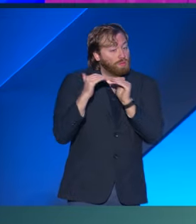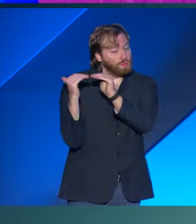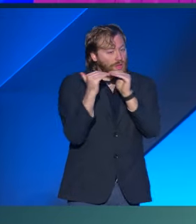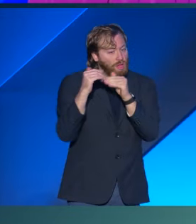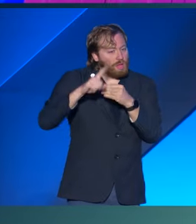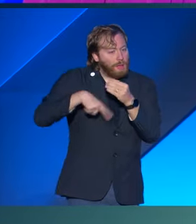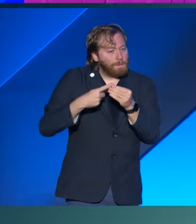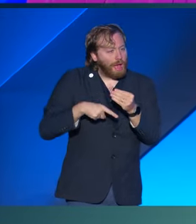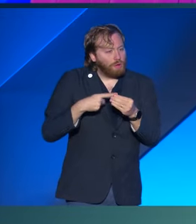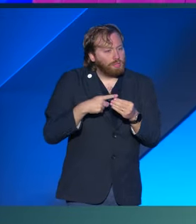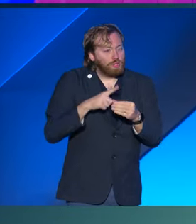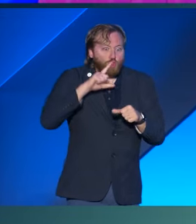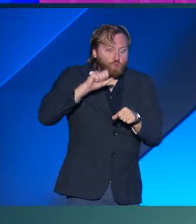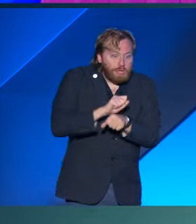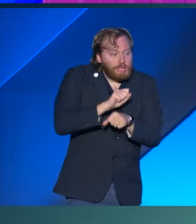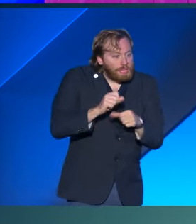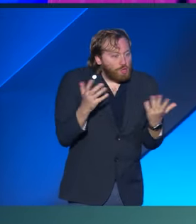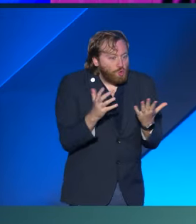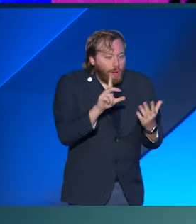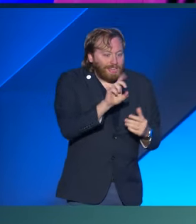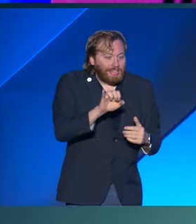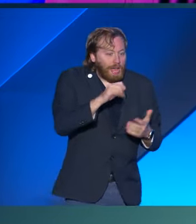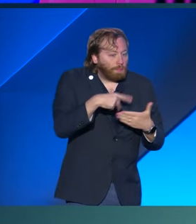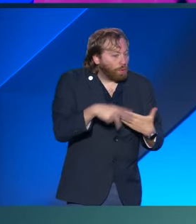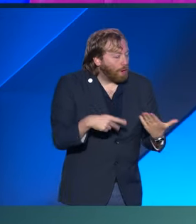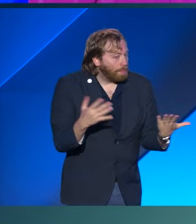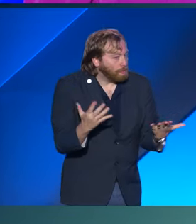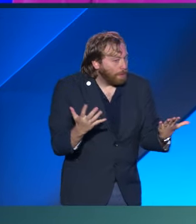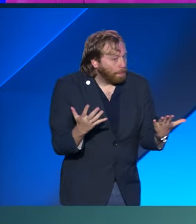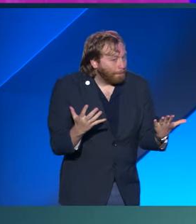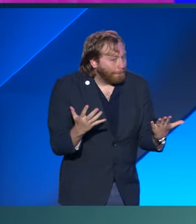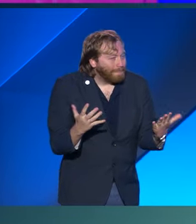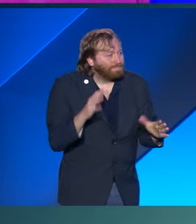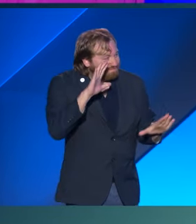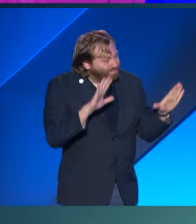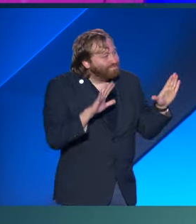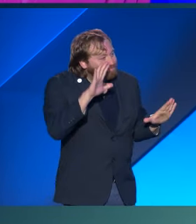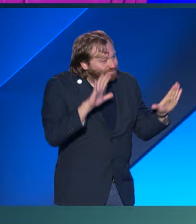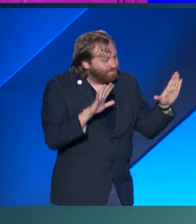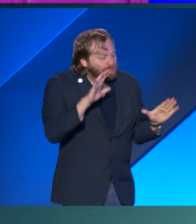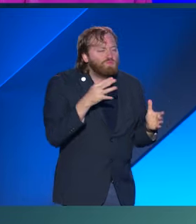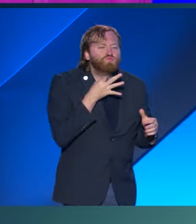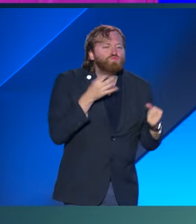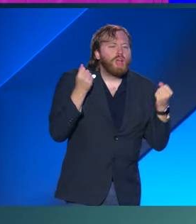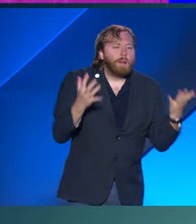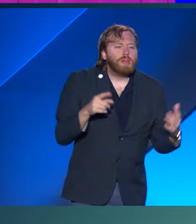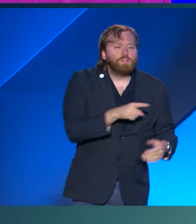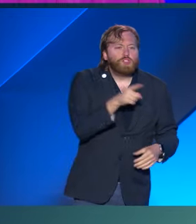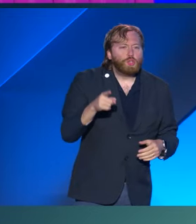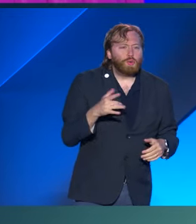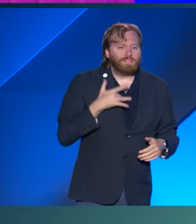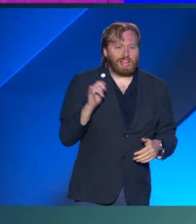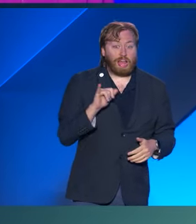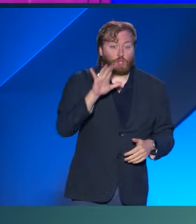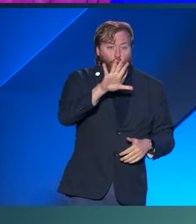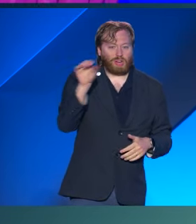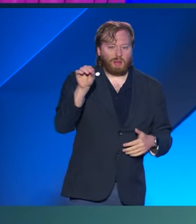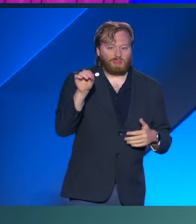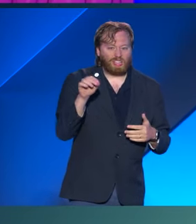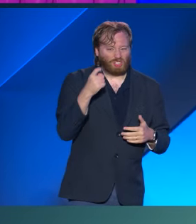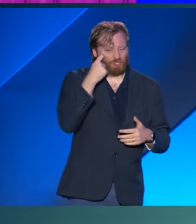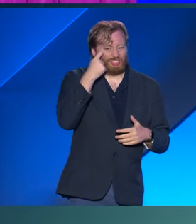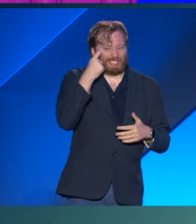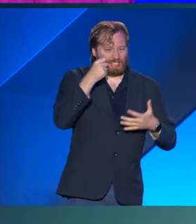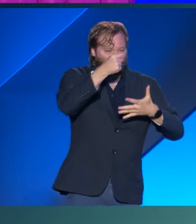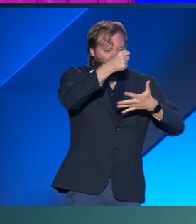your DEI programs? How many of you feel like your company has started to deprioritize DEI,